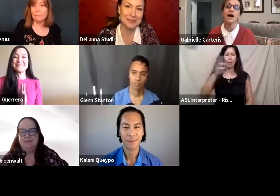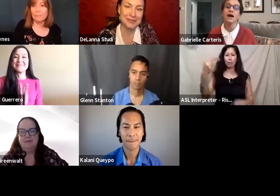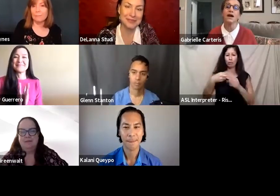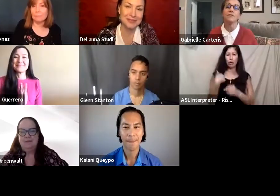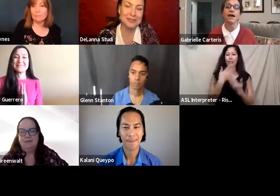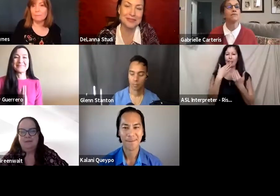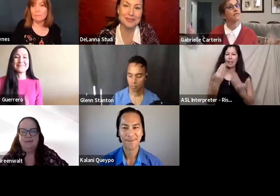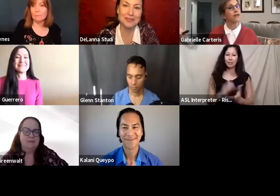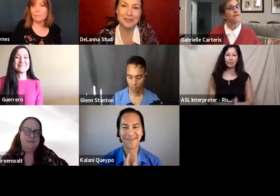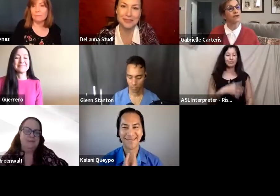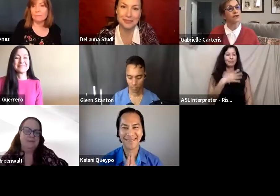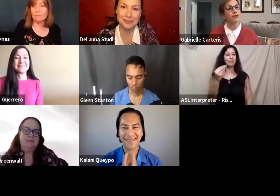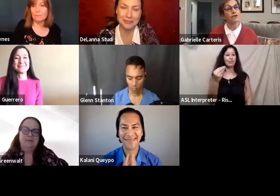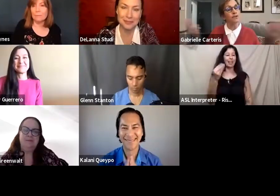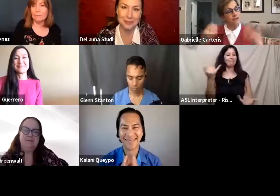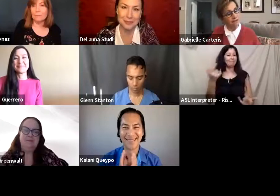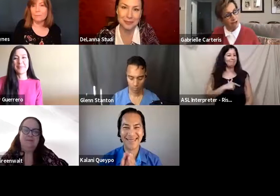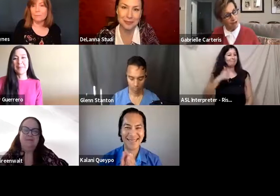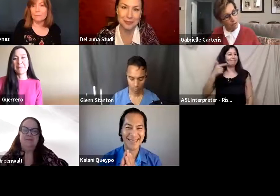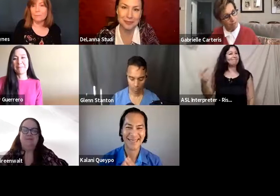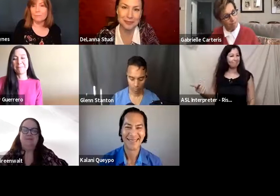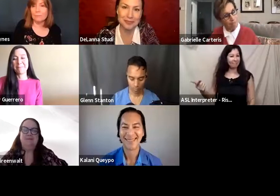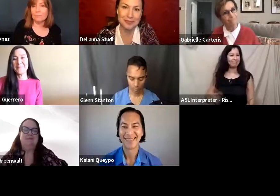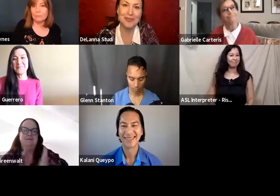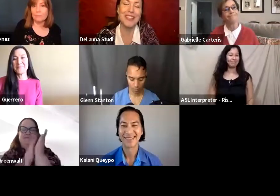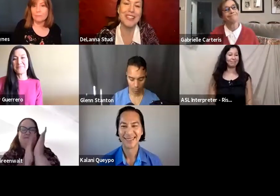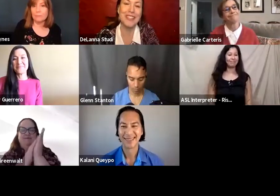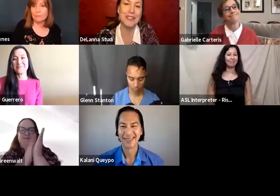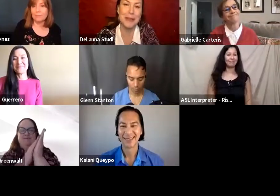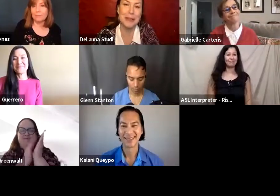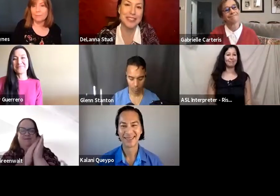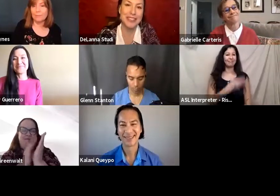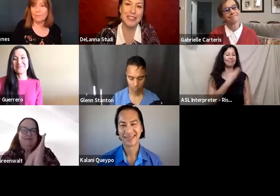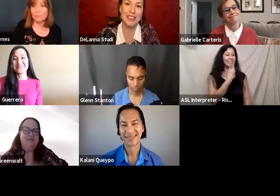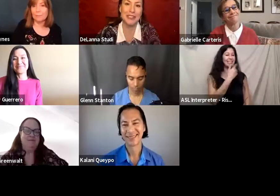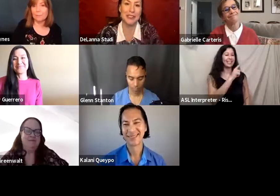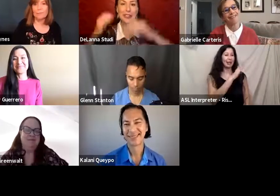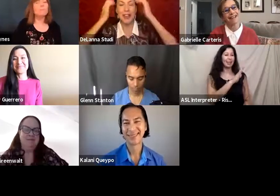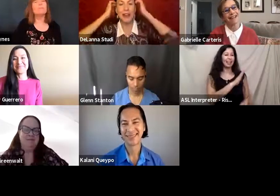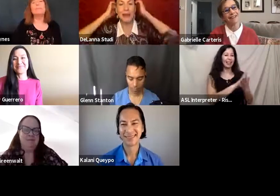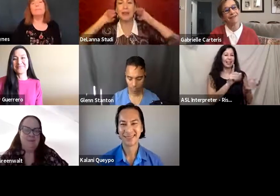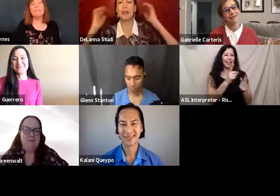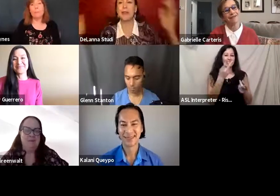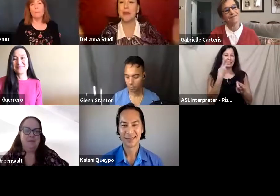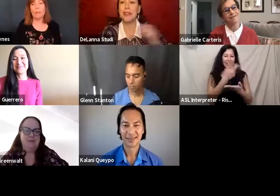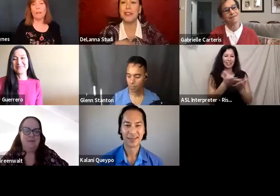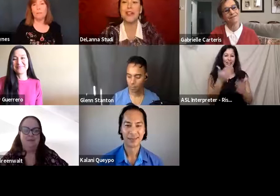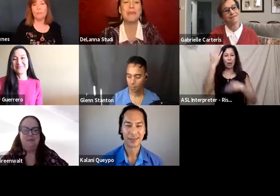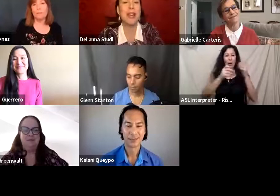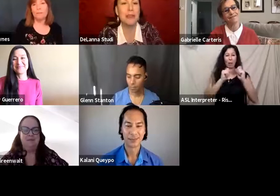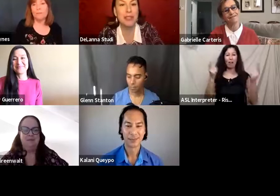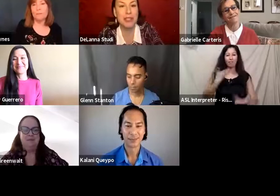you. And without further ado, please take it away. Thank you, Gabrielle. Nice to meet you, Errol. Welcome,